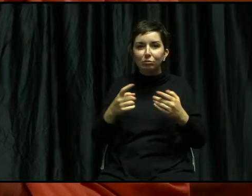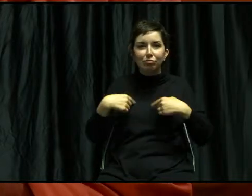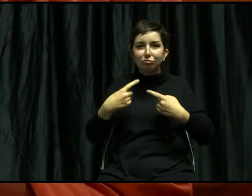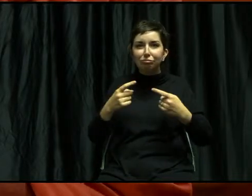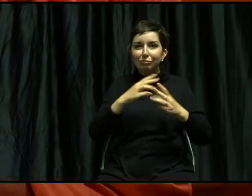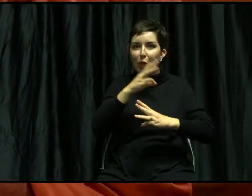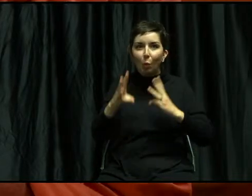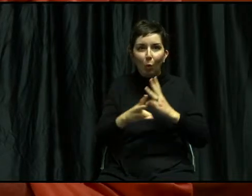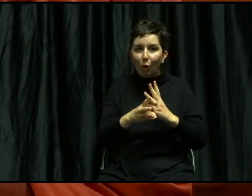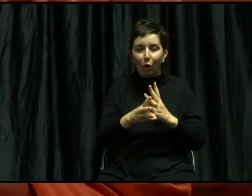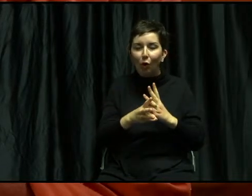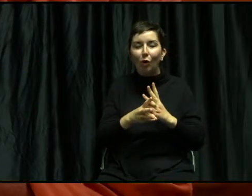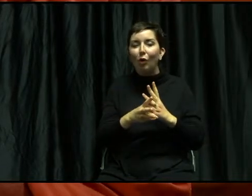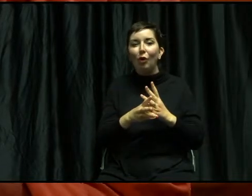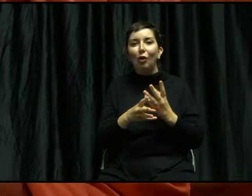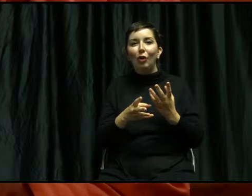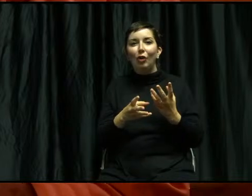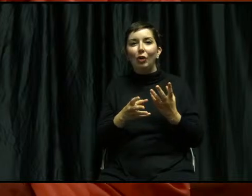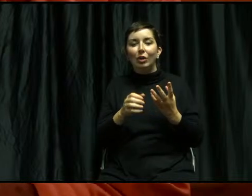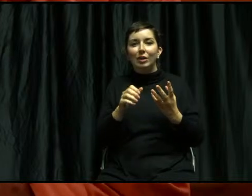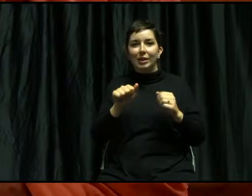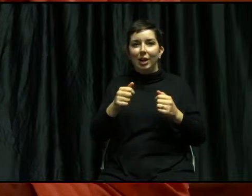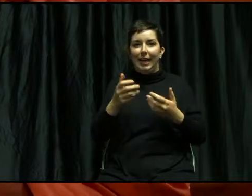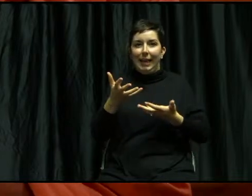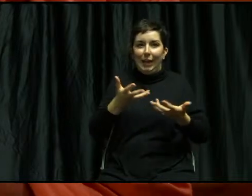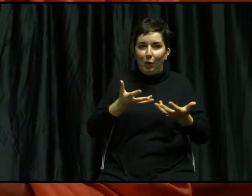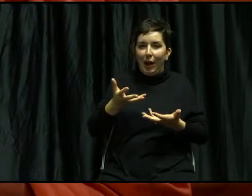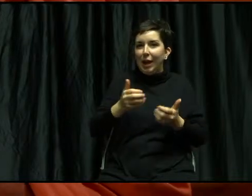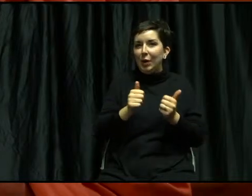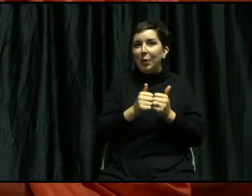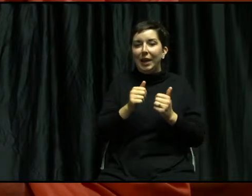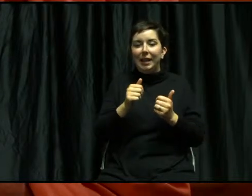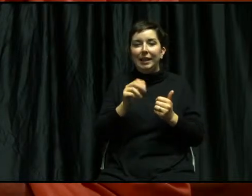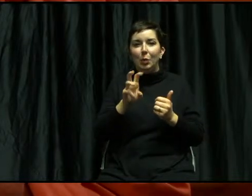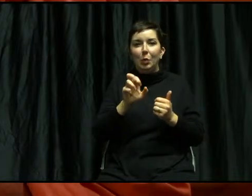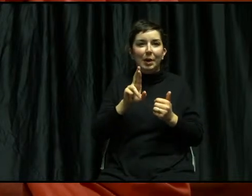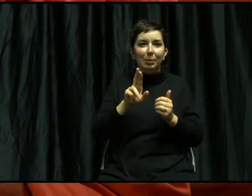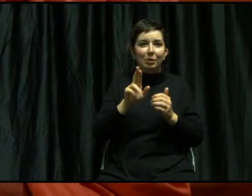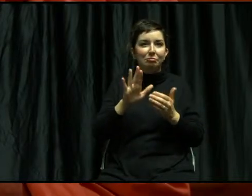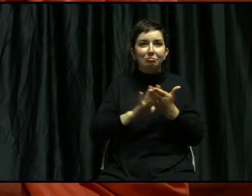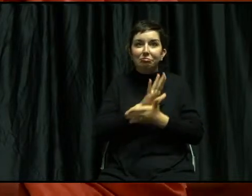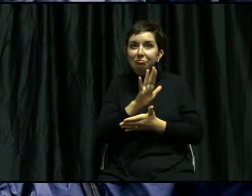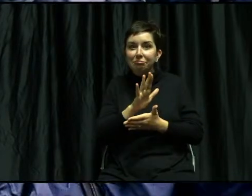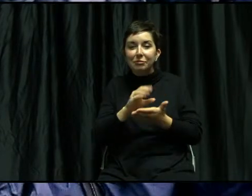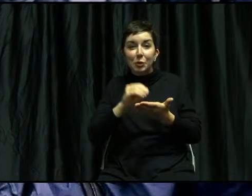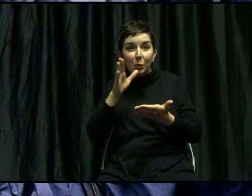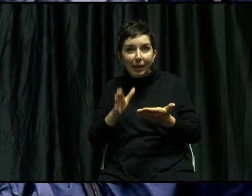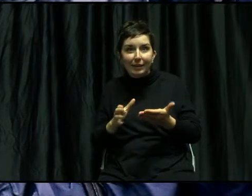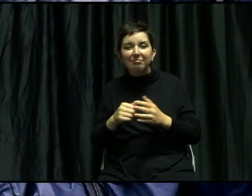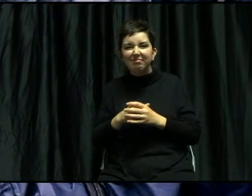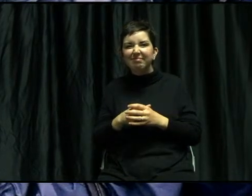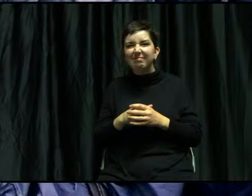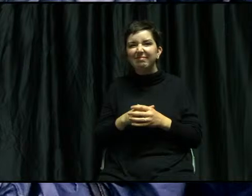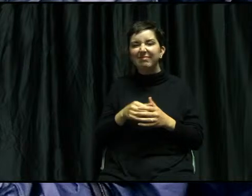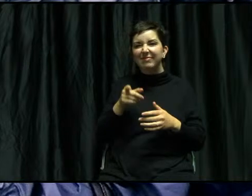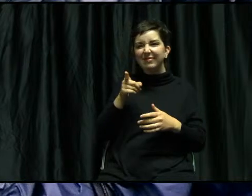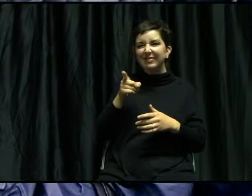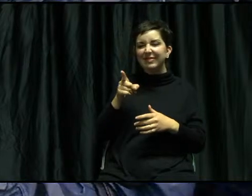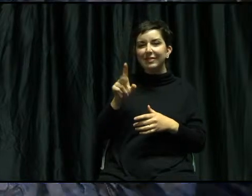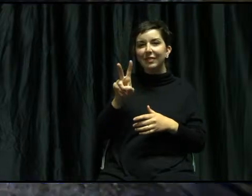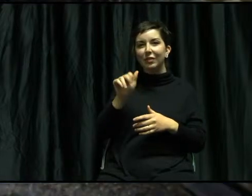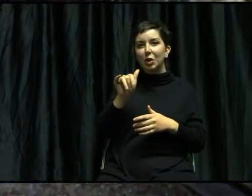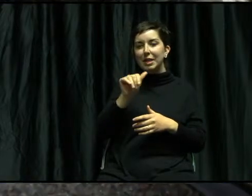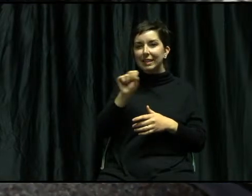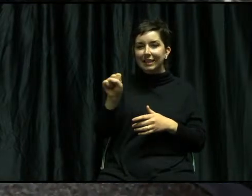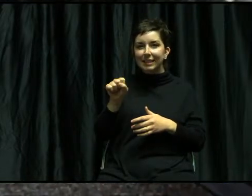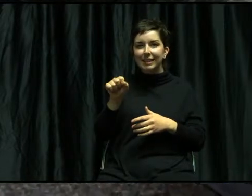world that have interacted with Weber State students and with the students at the Literature Conference. And Dr. Voss established the